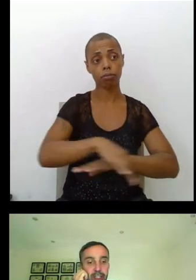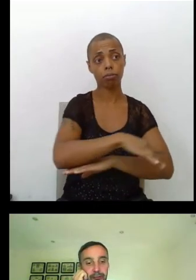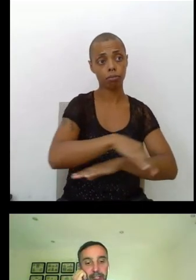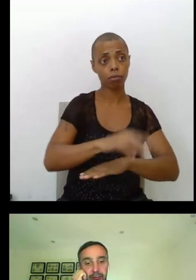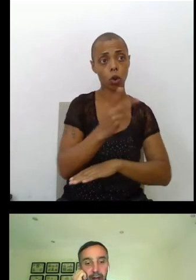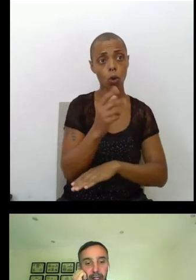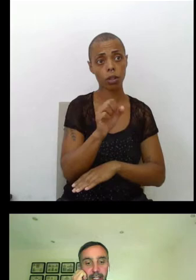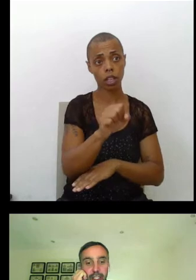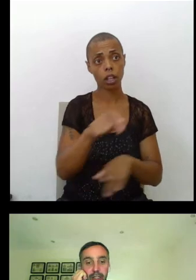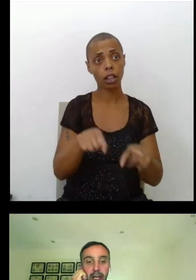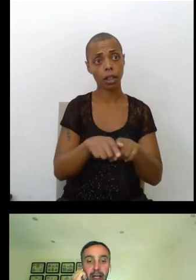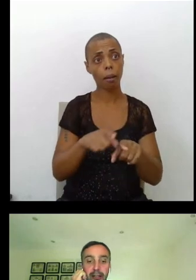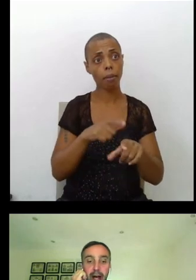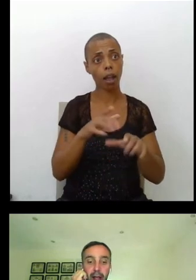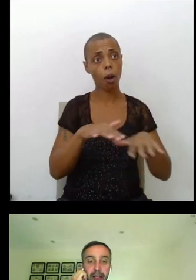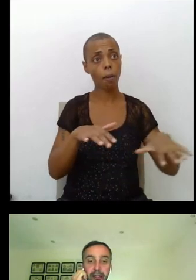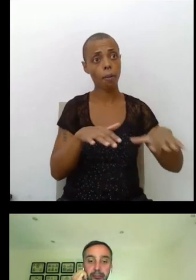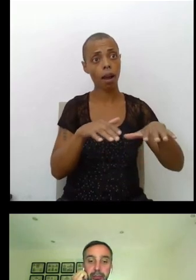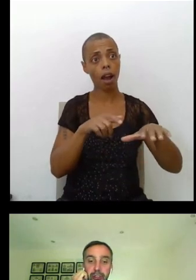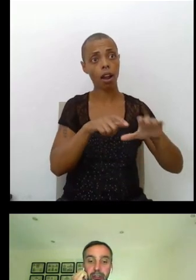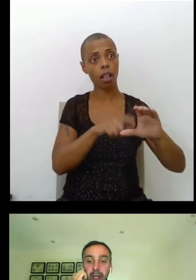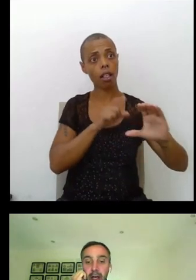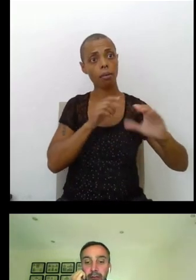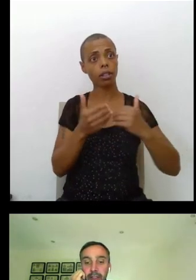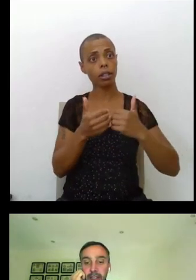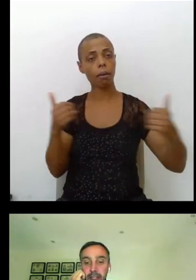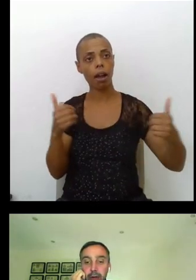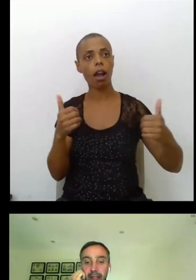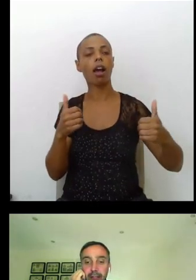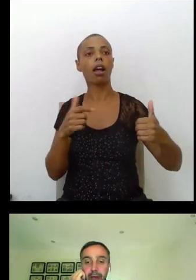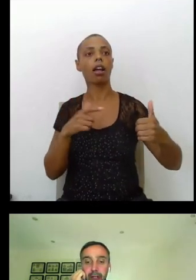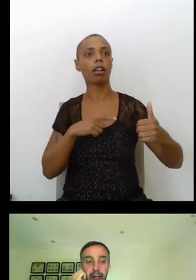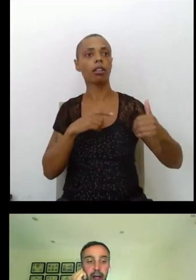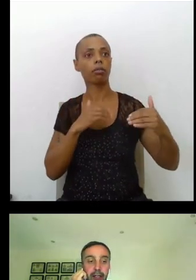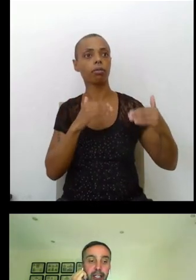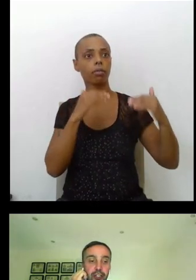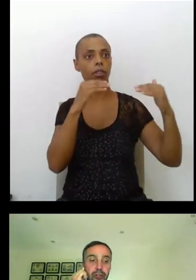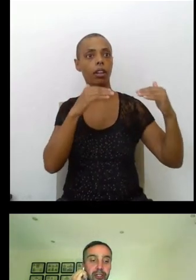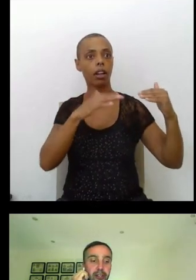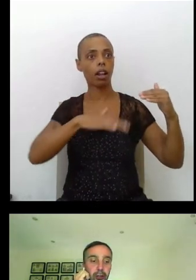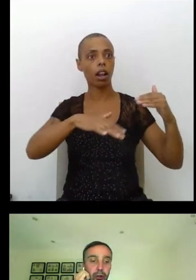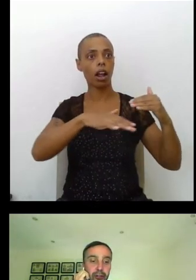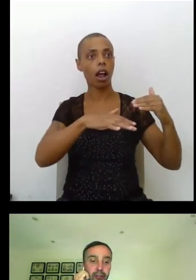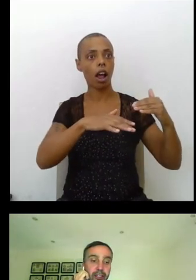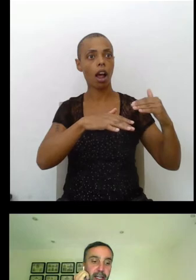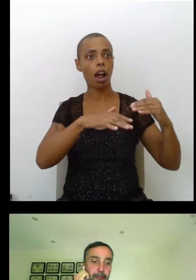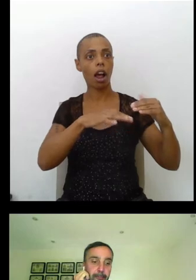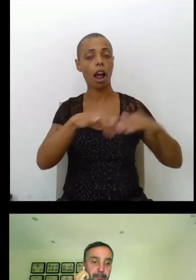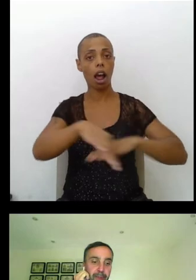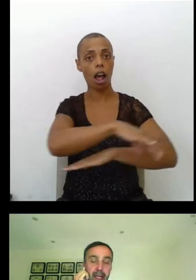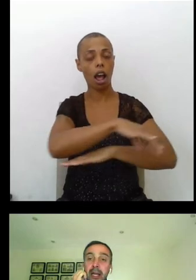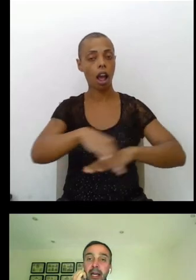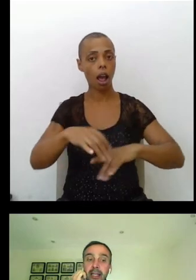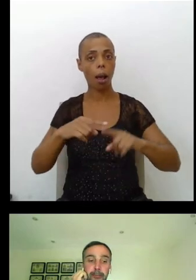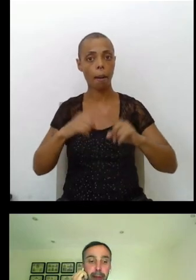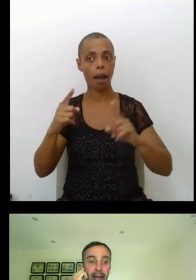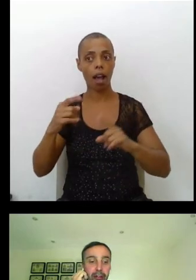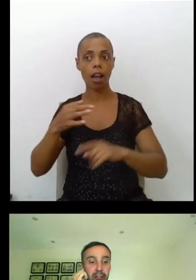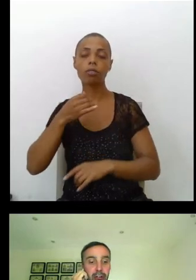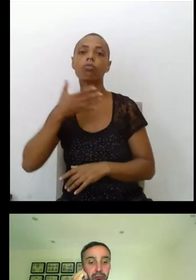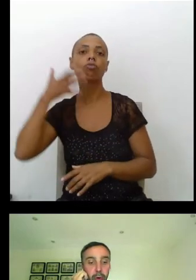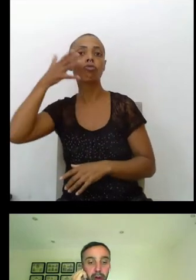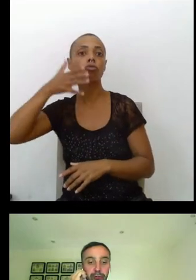position in the field of Architecture is hardly disputed within the US American architectural discourse today